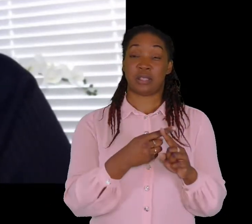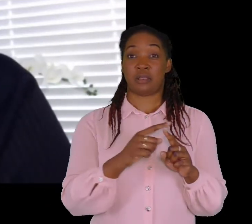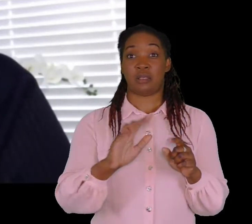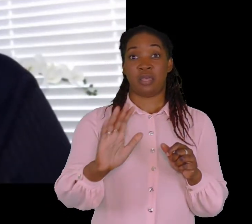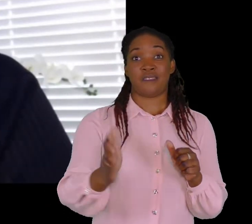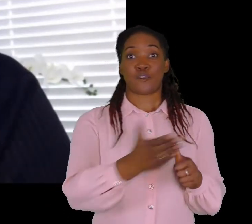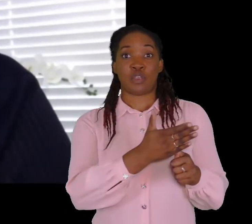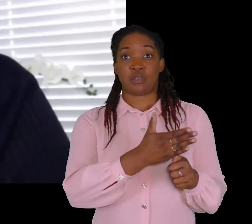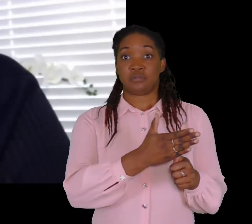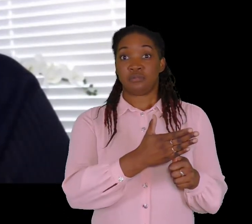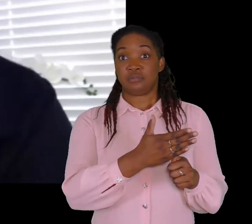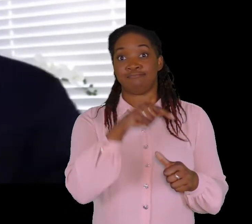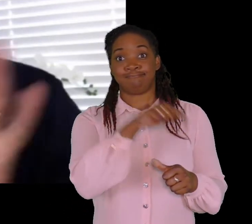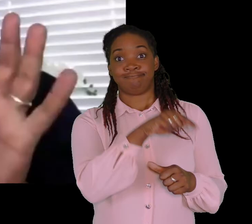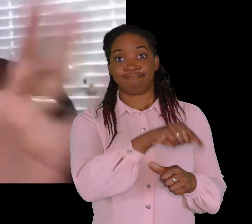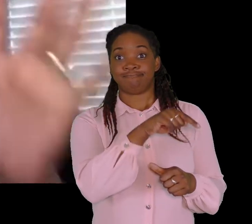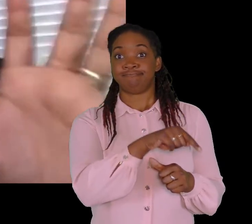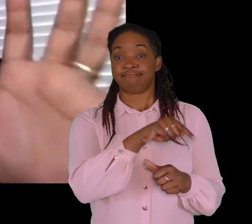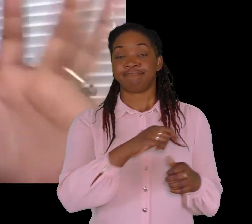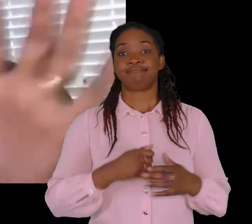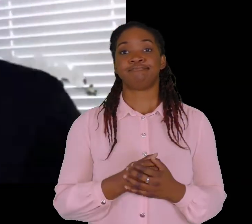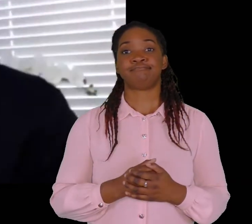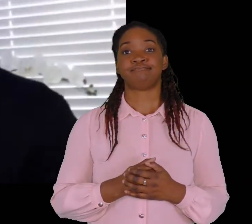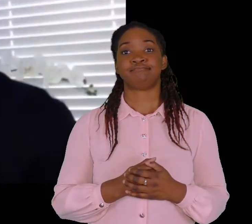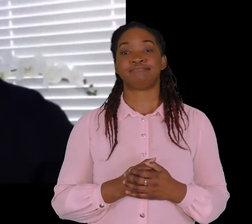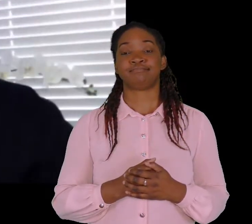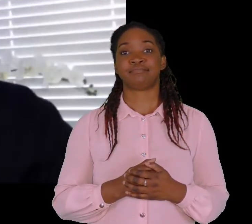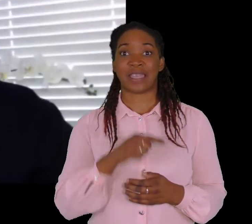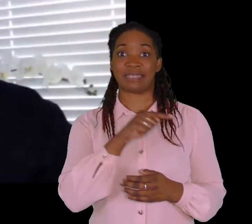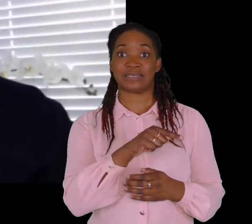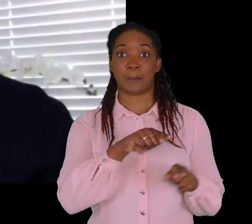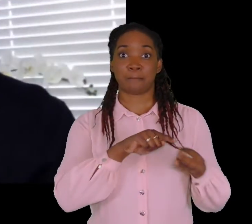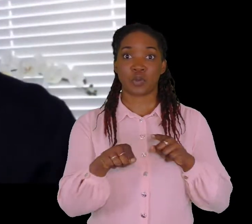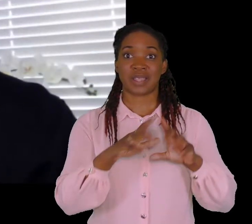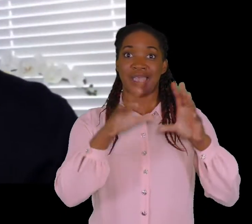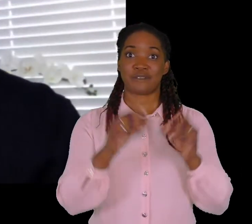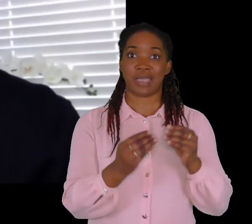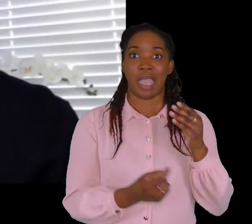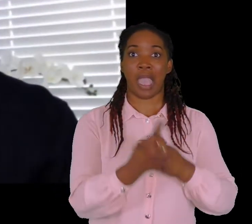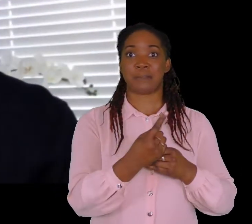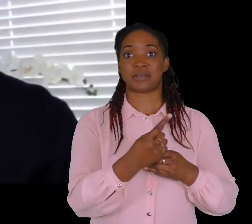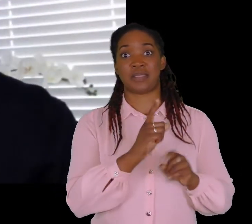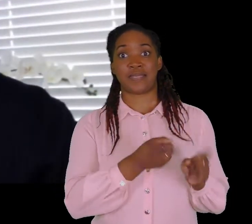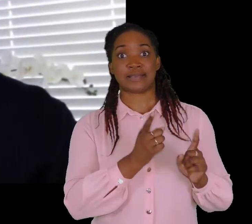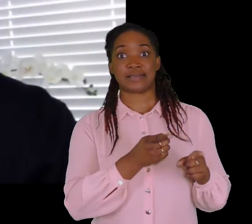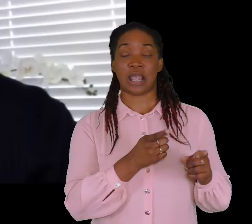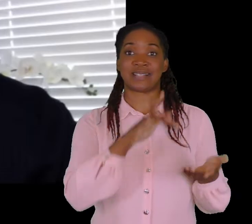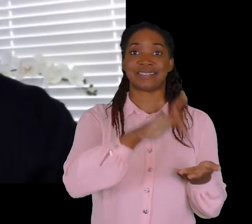extent. That's where the holding pen was, in a sense. Creation for